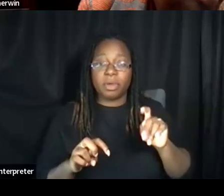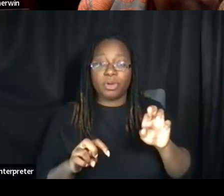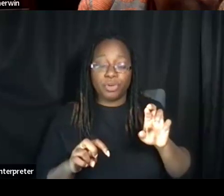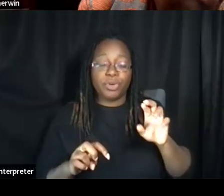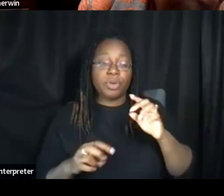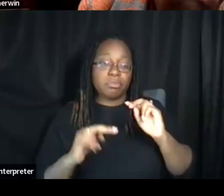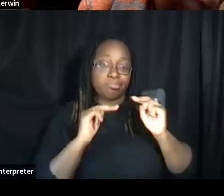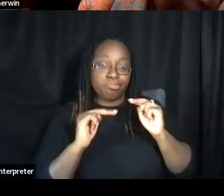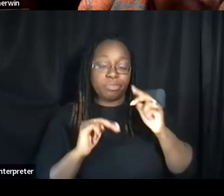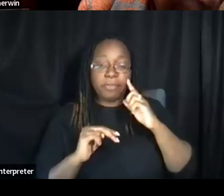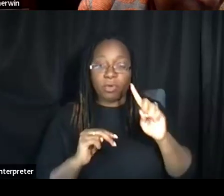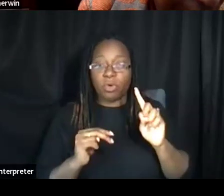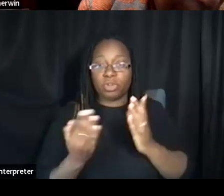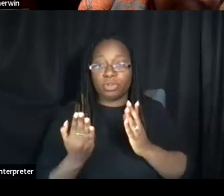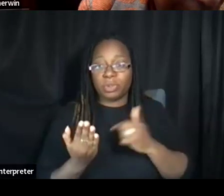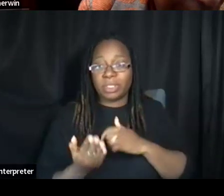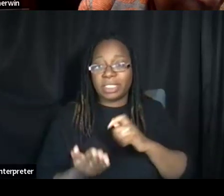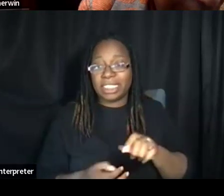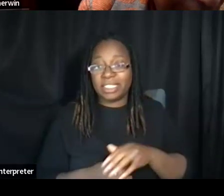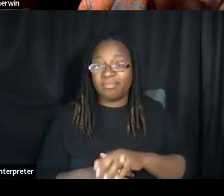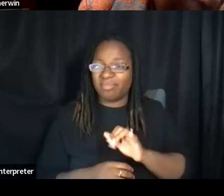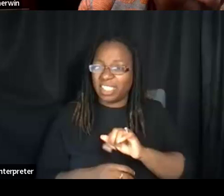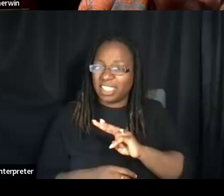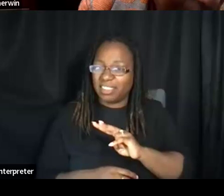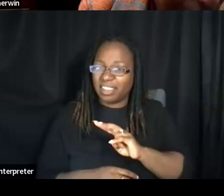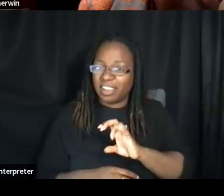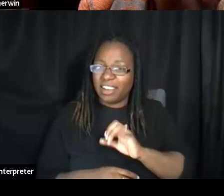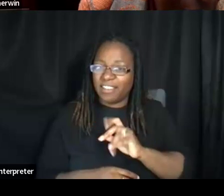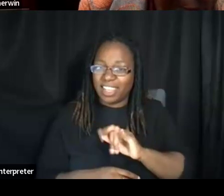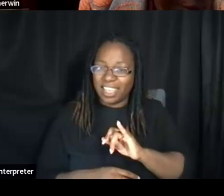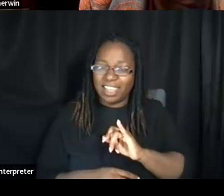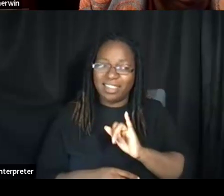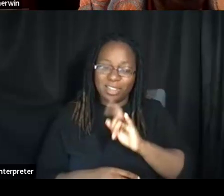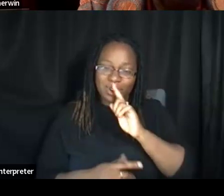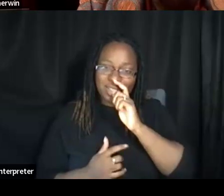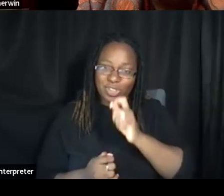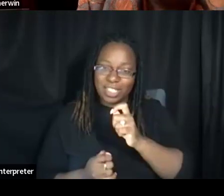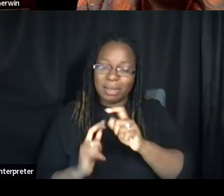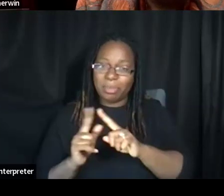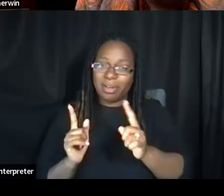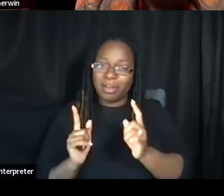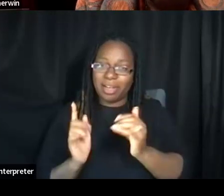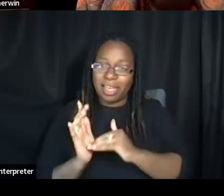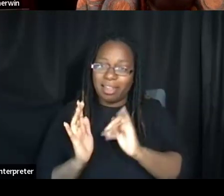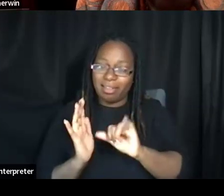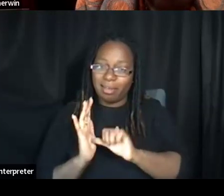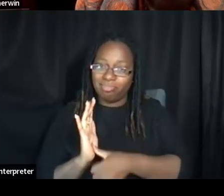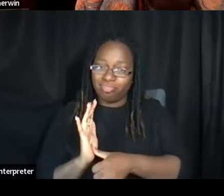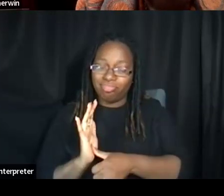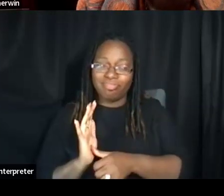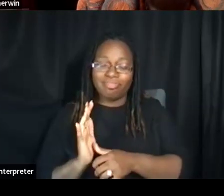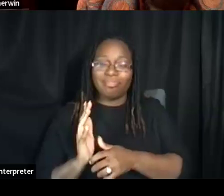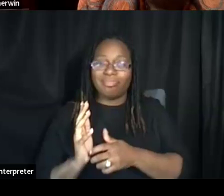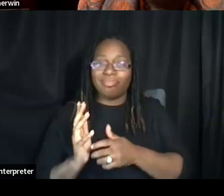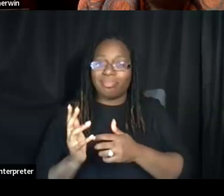services we need. That's interesting, Vicki. Yeah, just kind of, that reinforces that like a